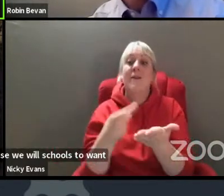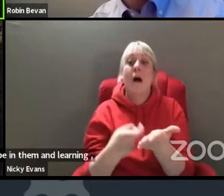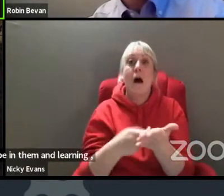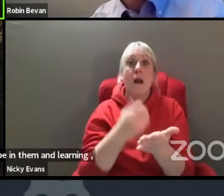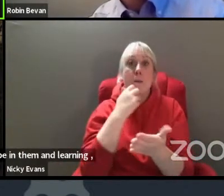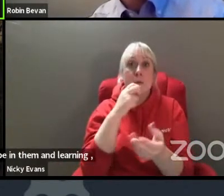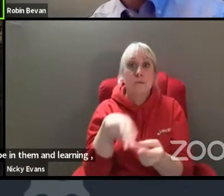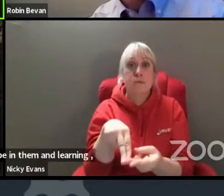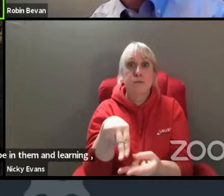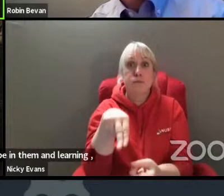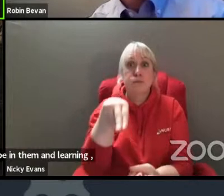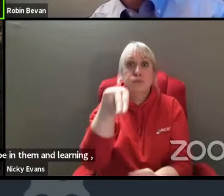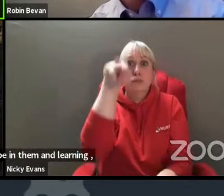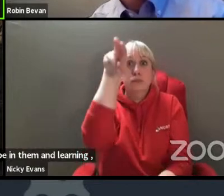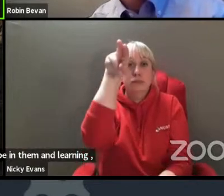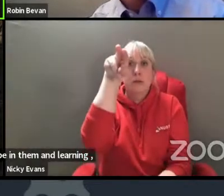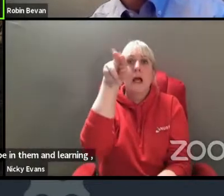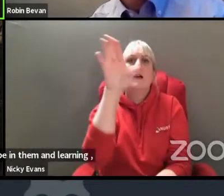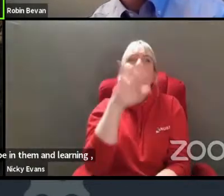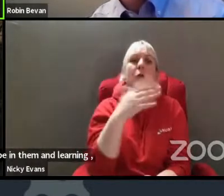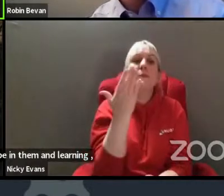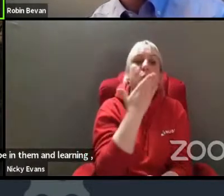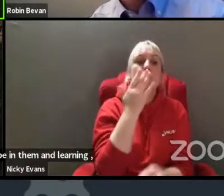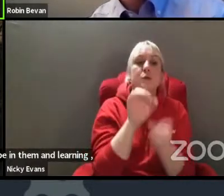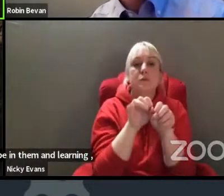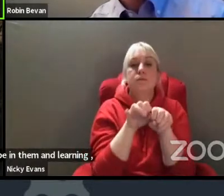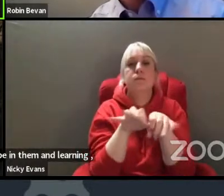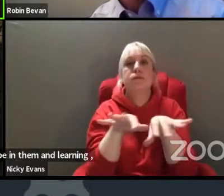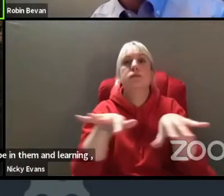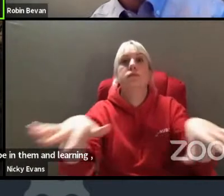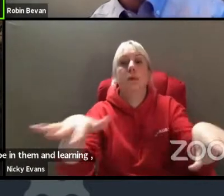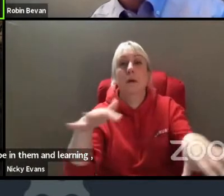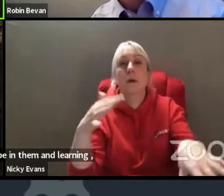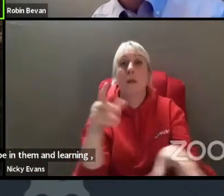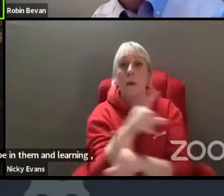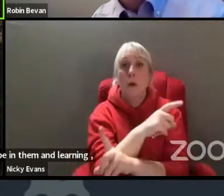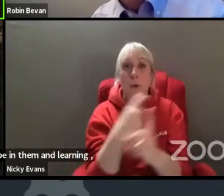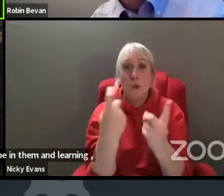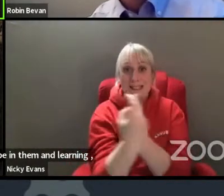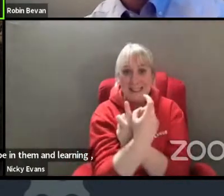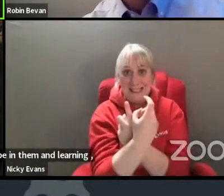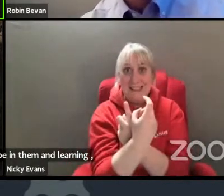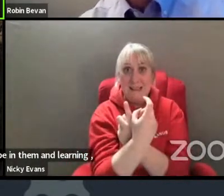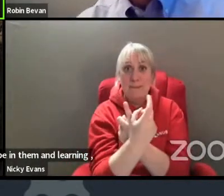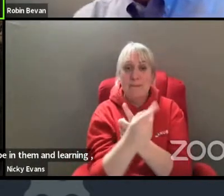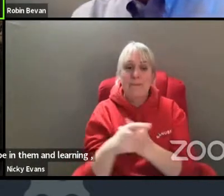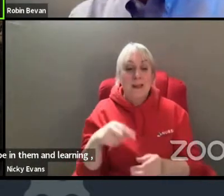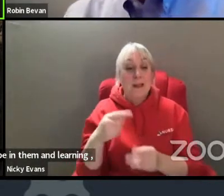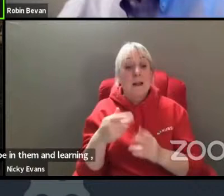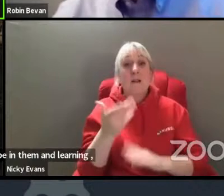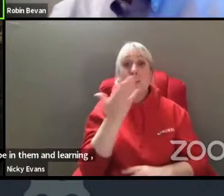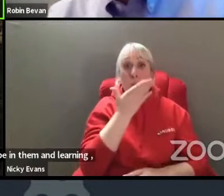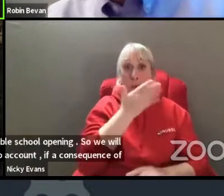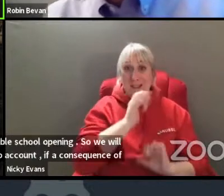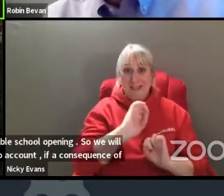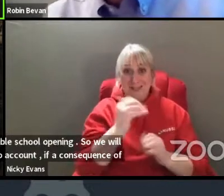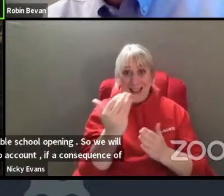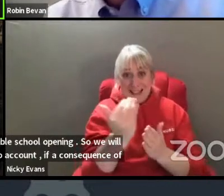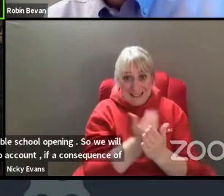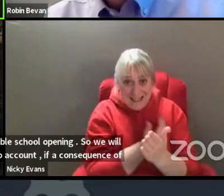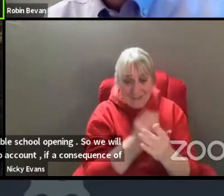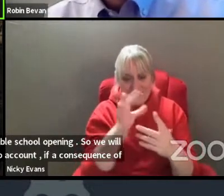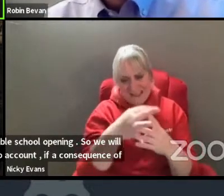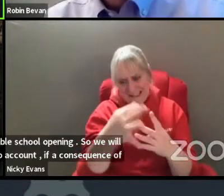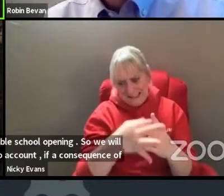schools and from schools into the community. And if the safety measures in schools and colleges are not up to the vitally important